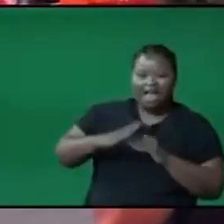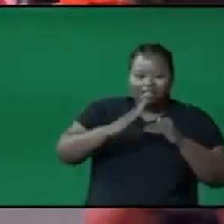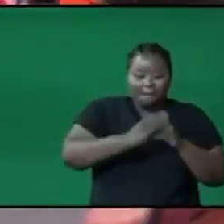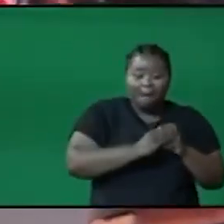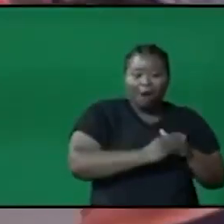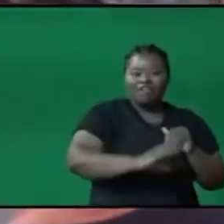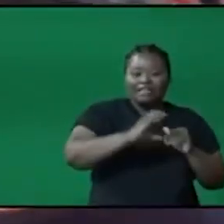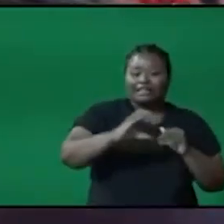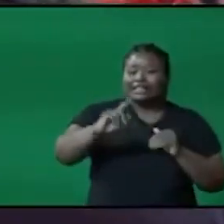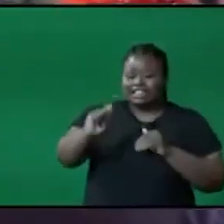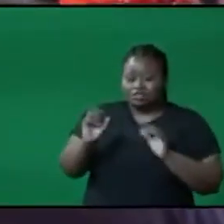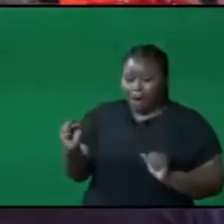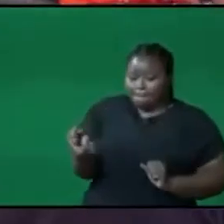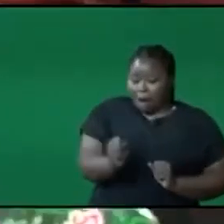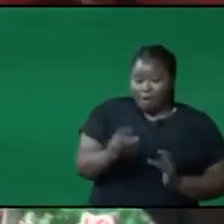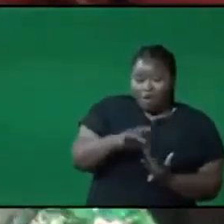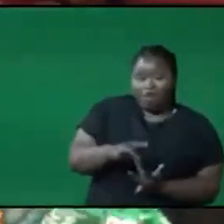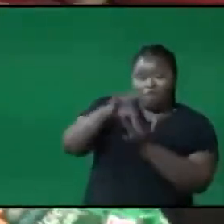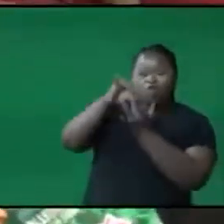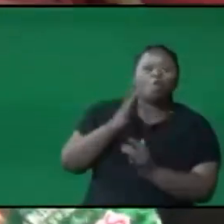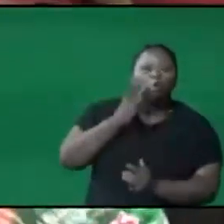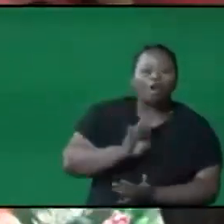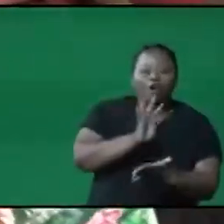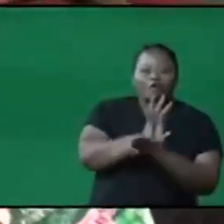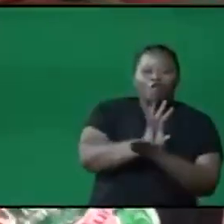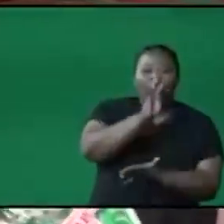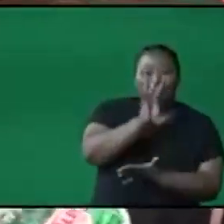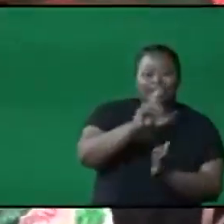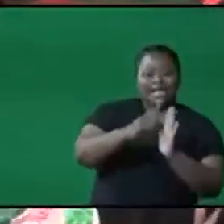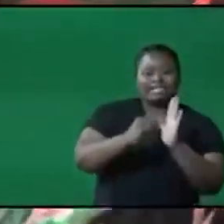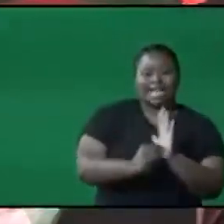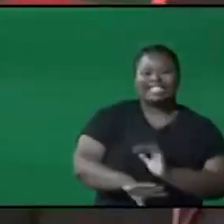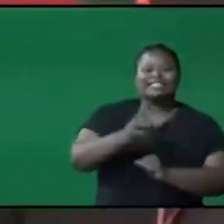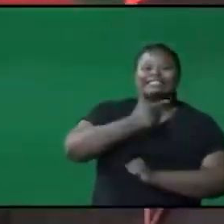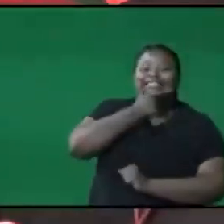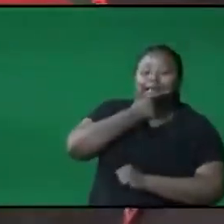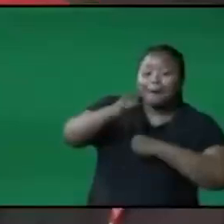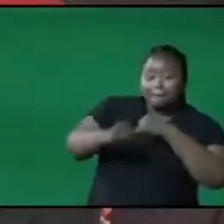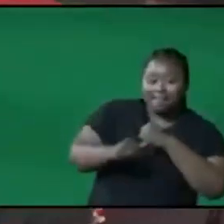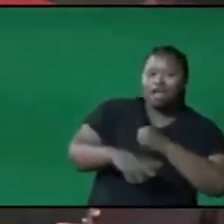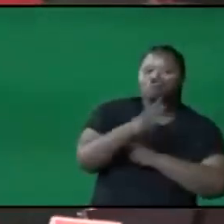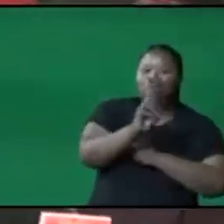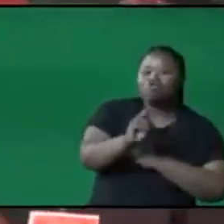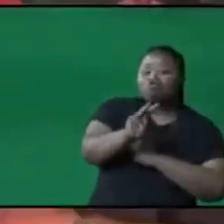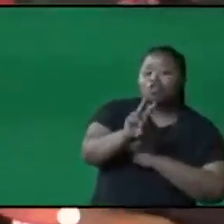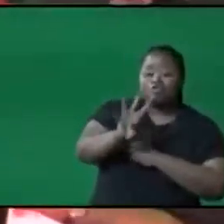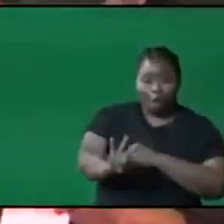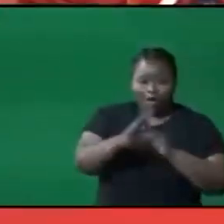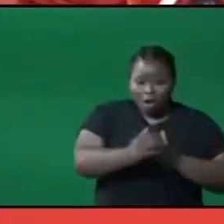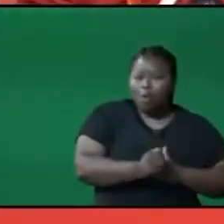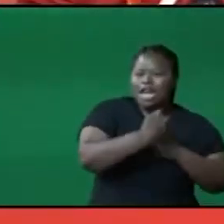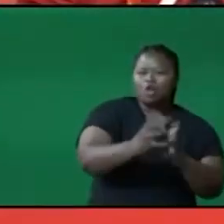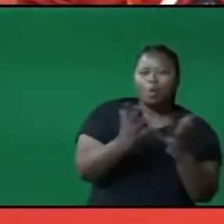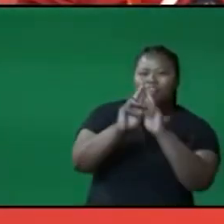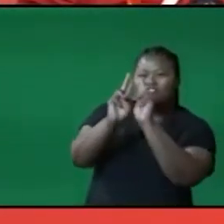CCT, which were elected here on the 14th of December 2024, will be leading at a national